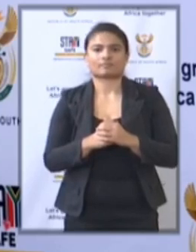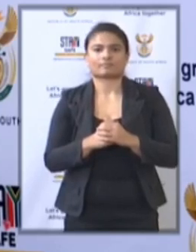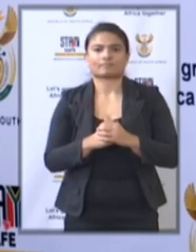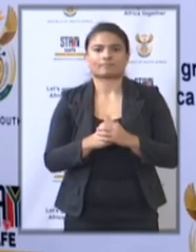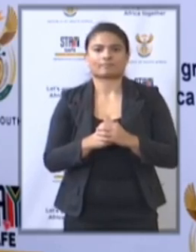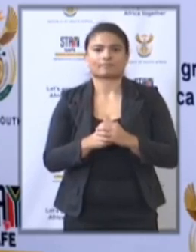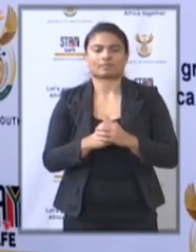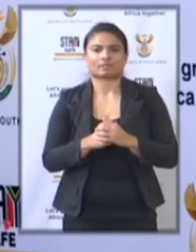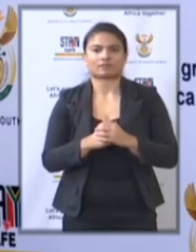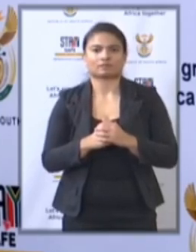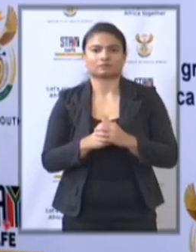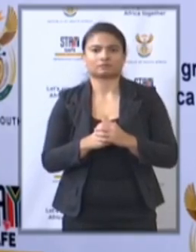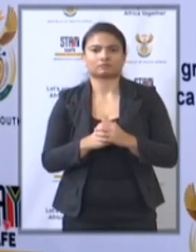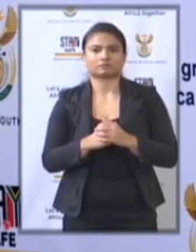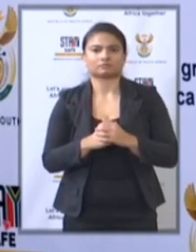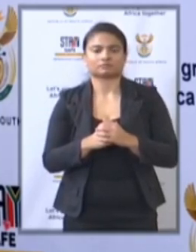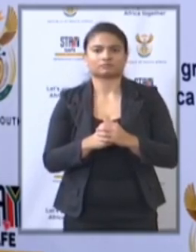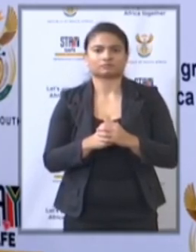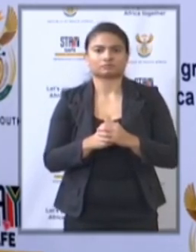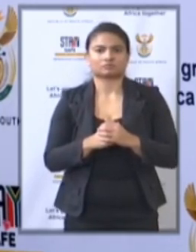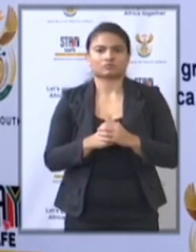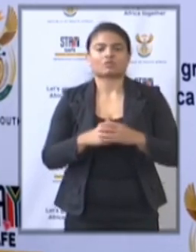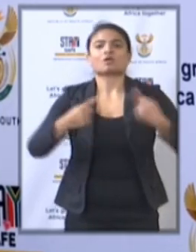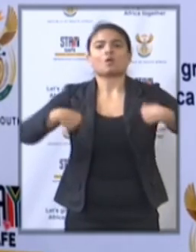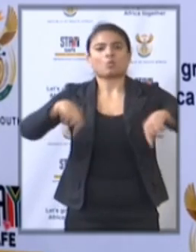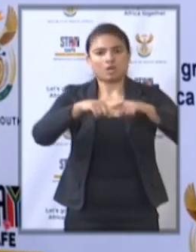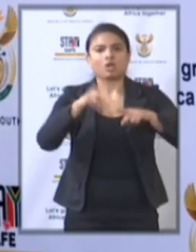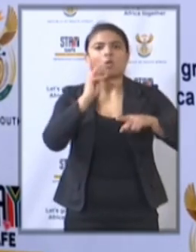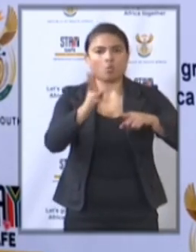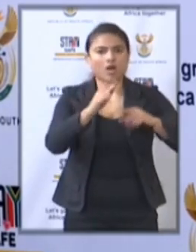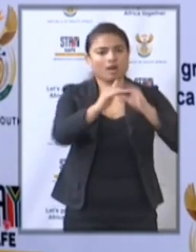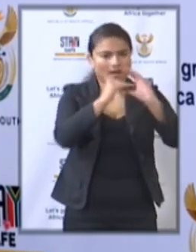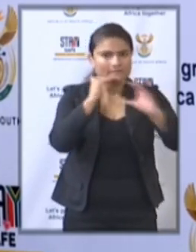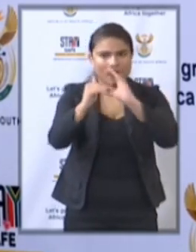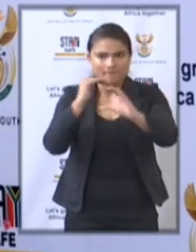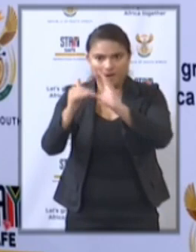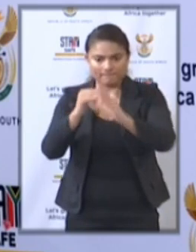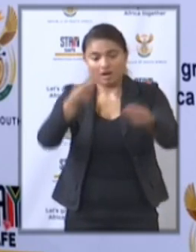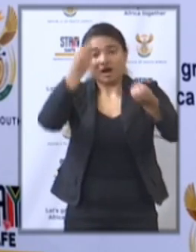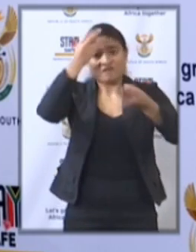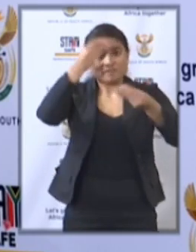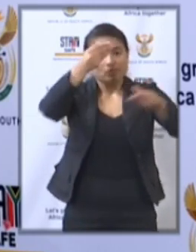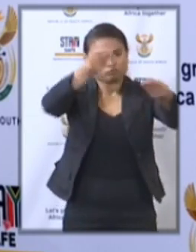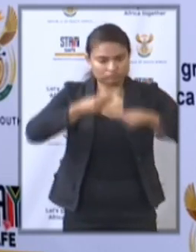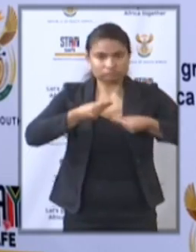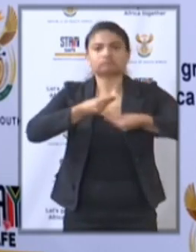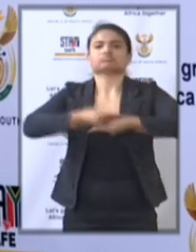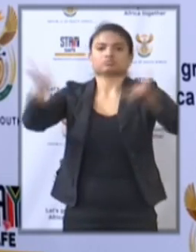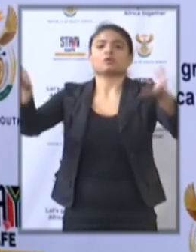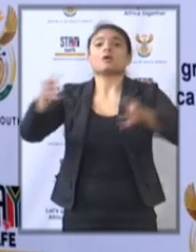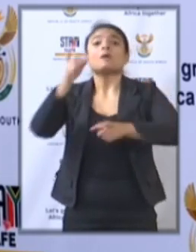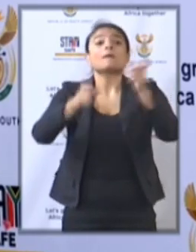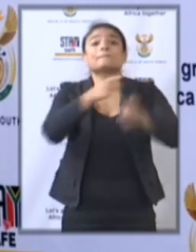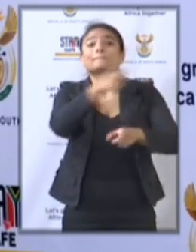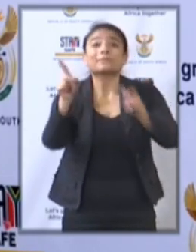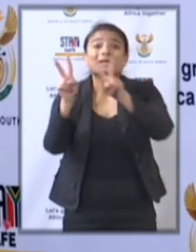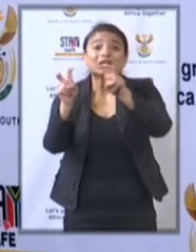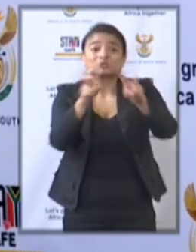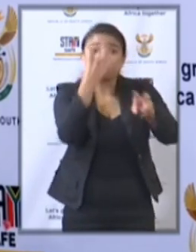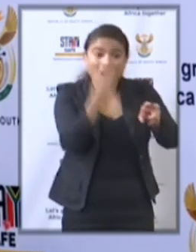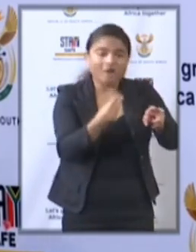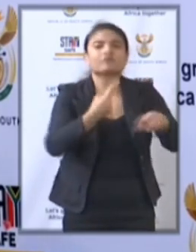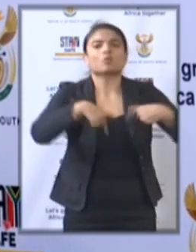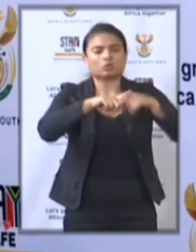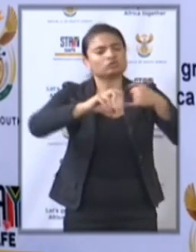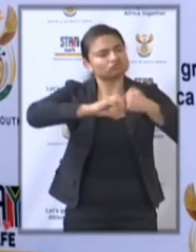want for them to respond to the inquiries, particularly on the issues of